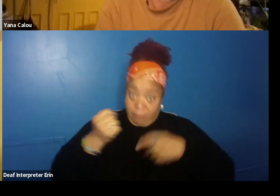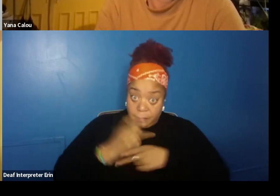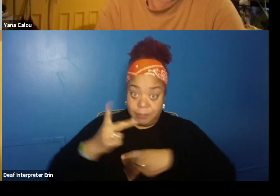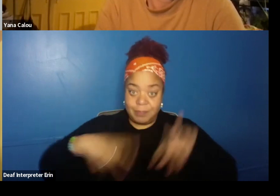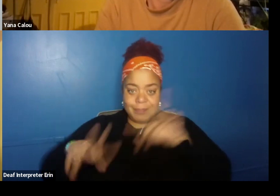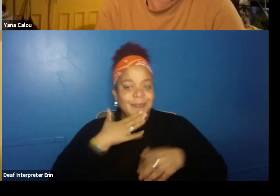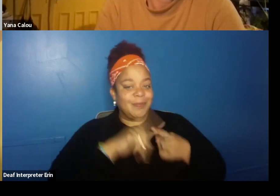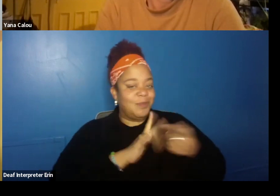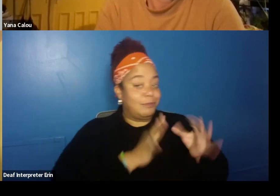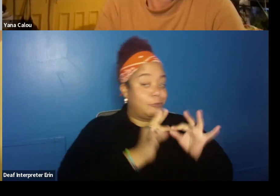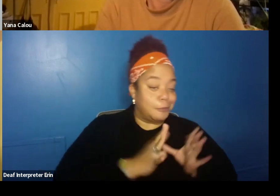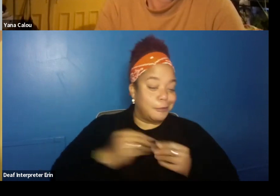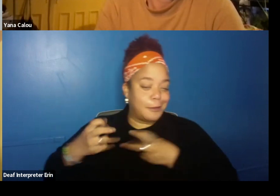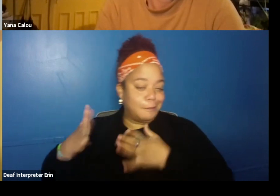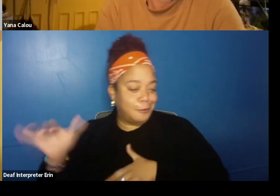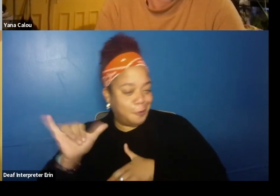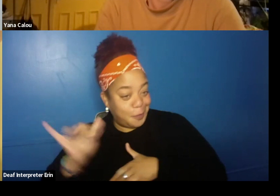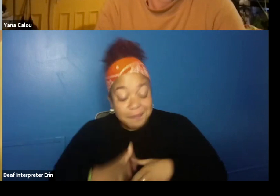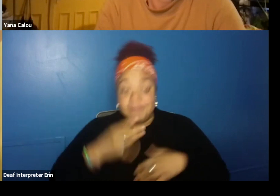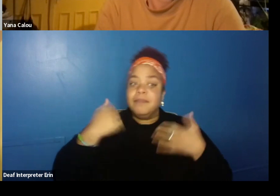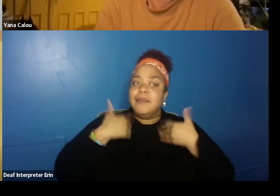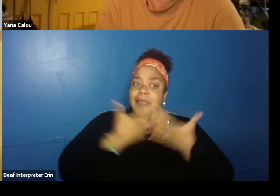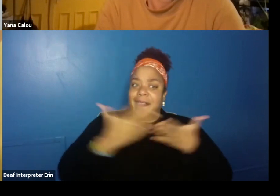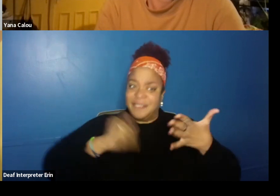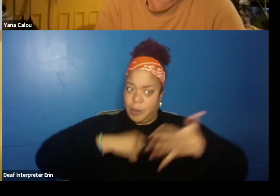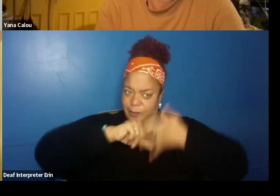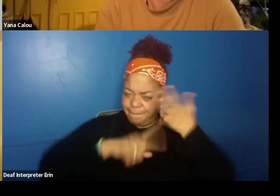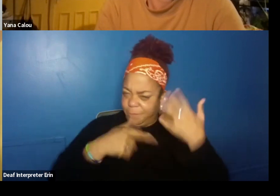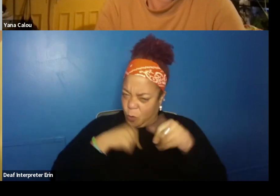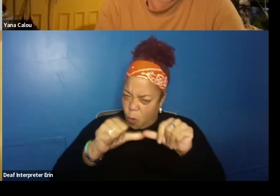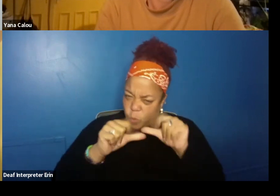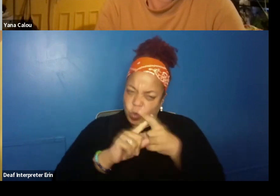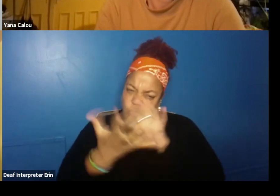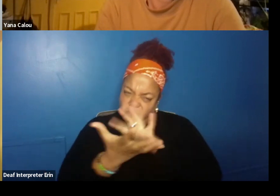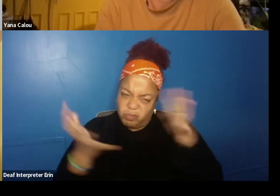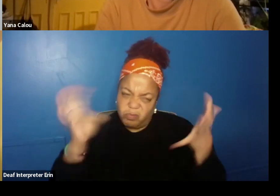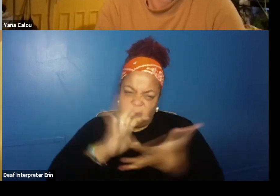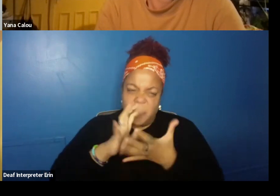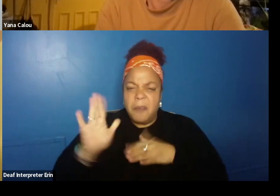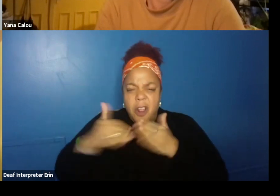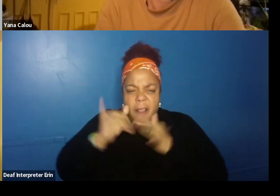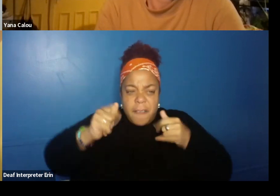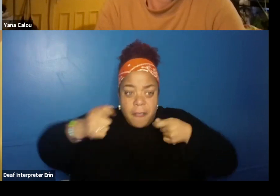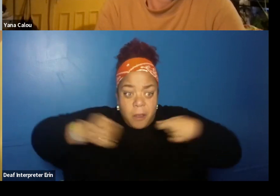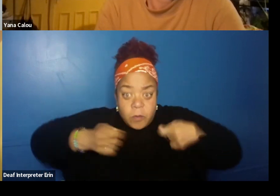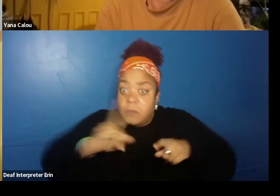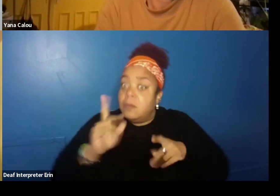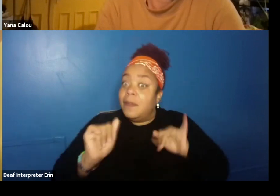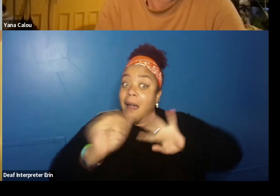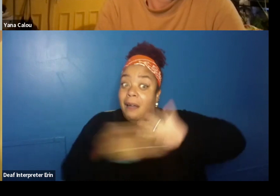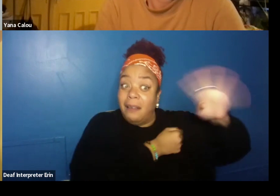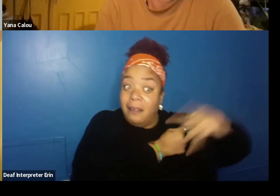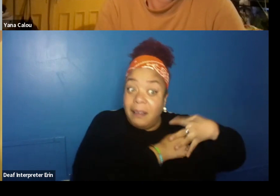shape-shifting of carceral logics of control, confinement, and disposability within the mental health arena.